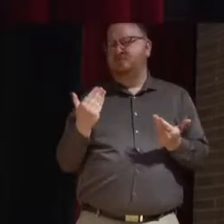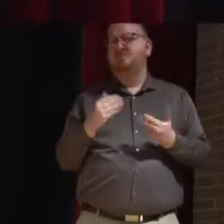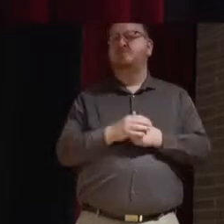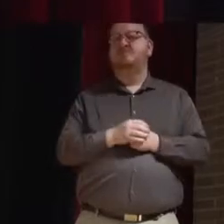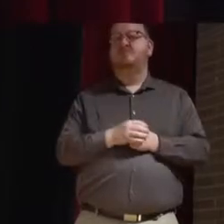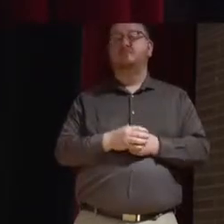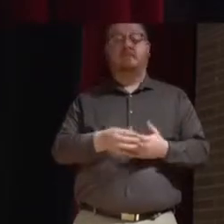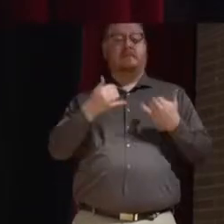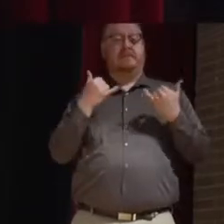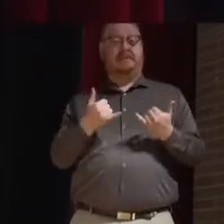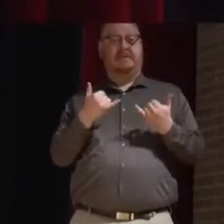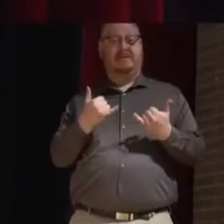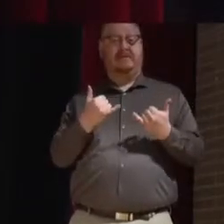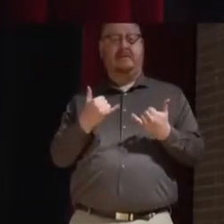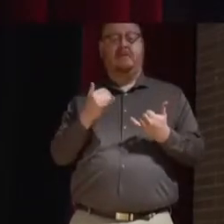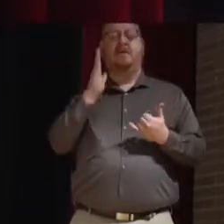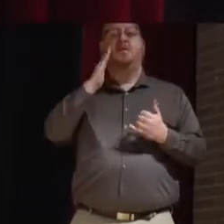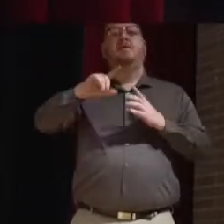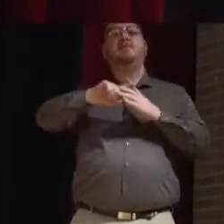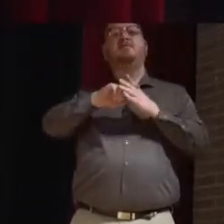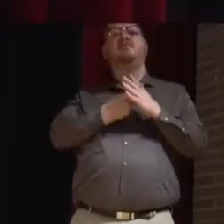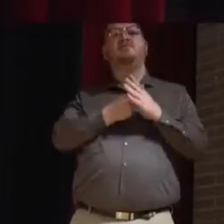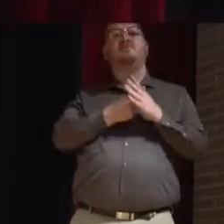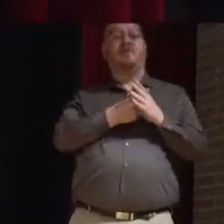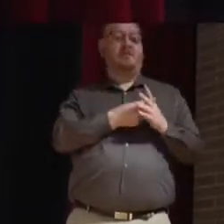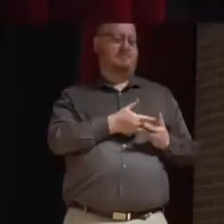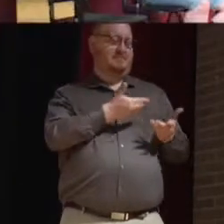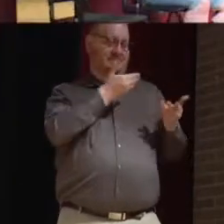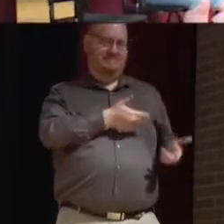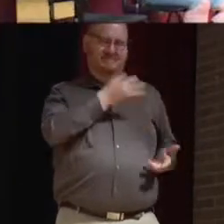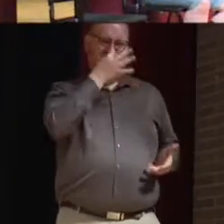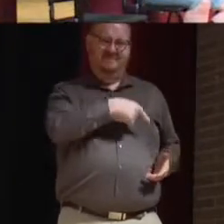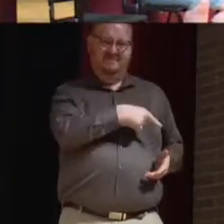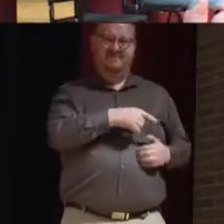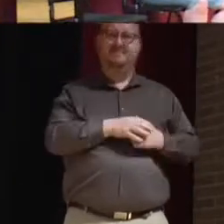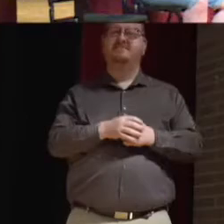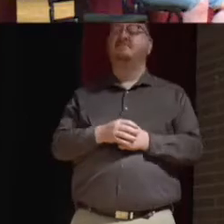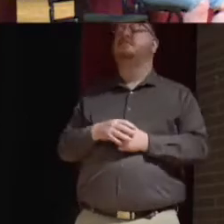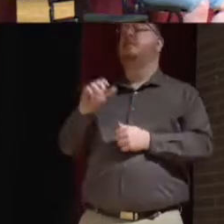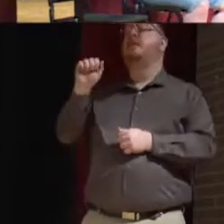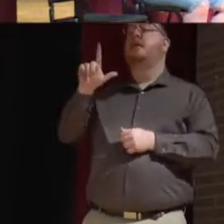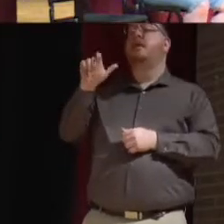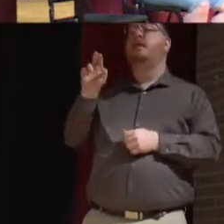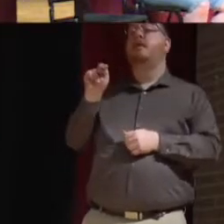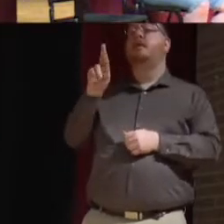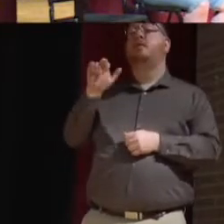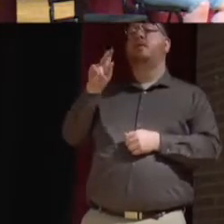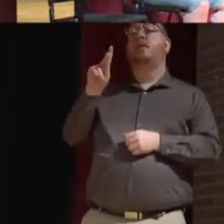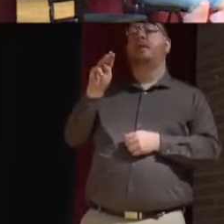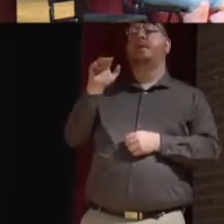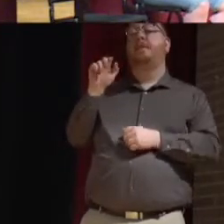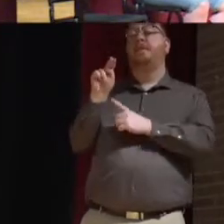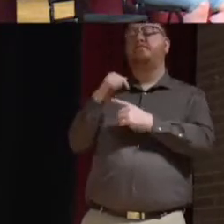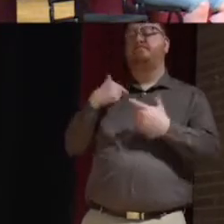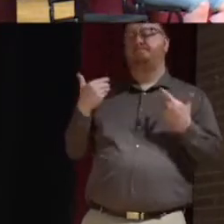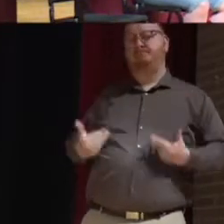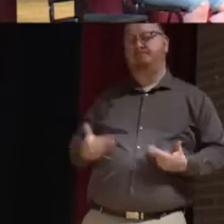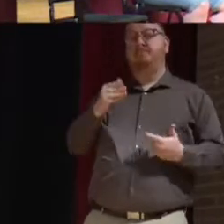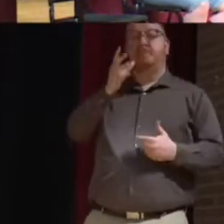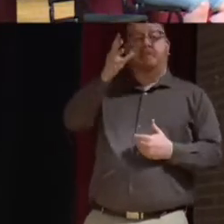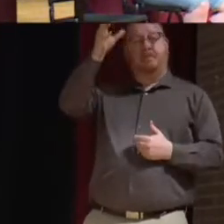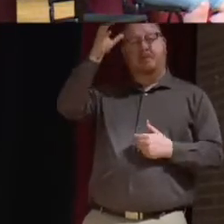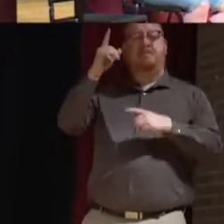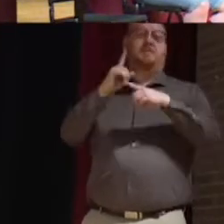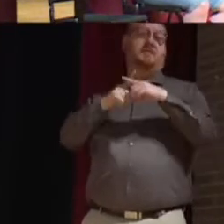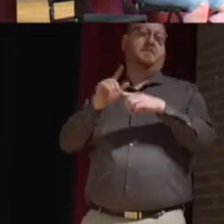Today's panelists are, and we'll start right here with you. Hi, I'm Alan Rickman. I am a parent and a business owner.